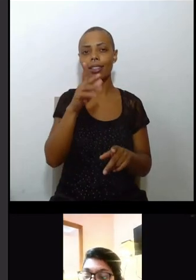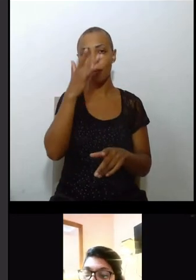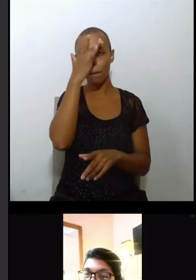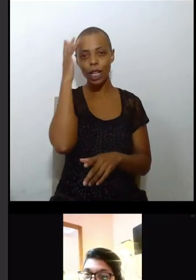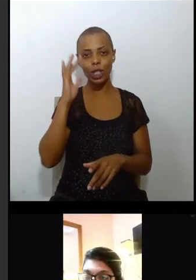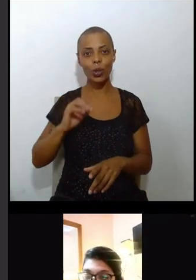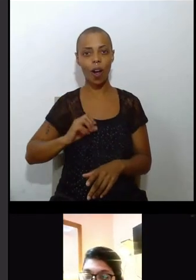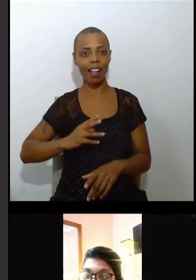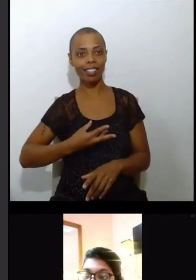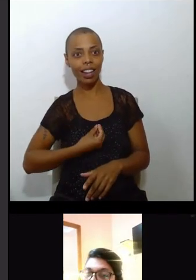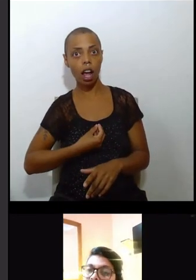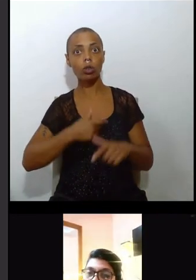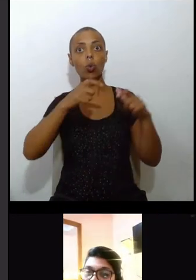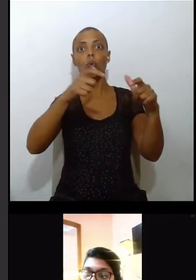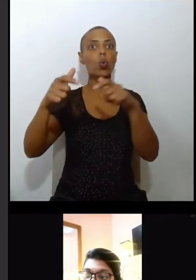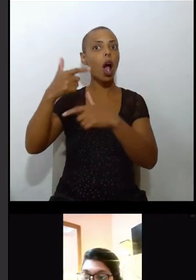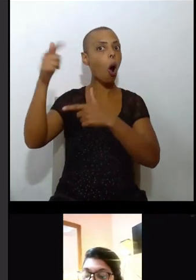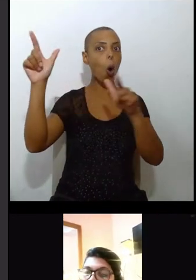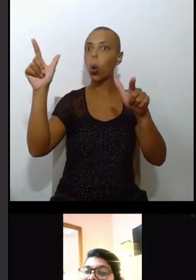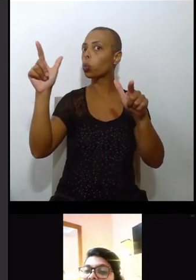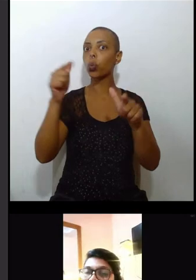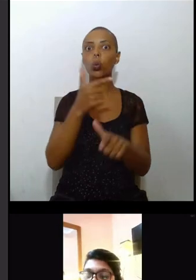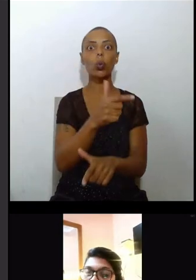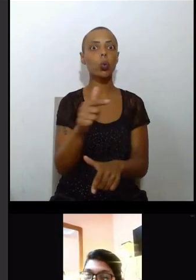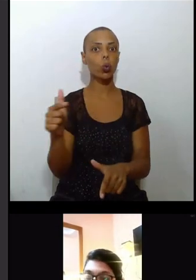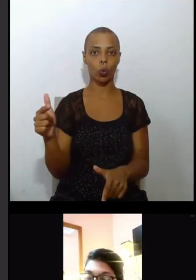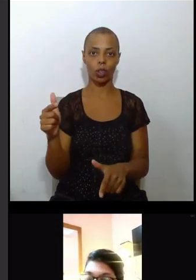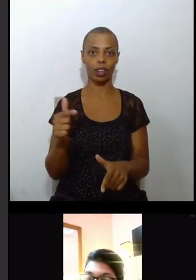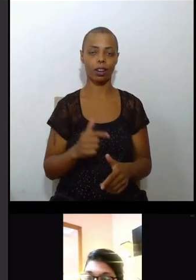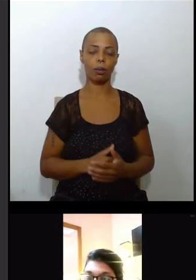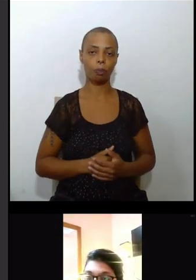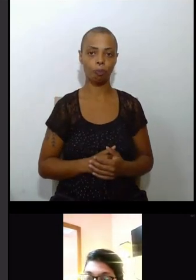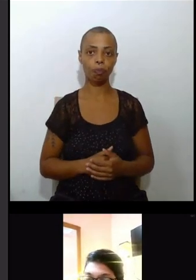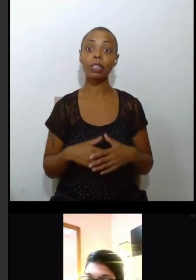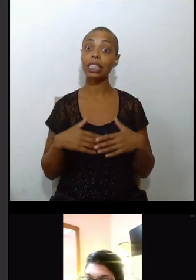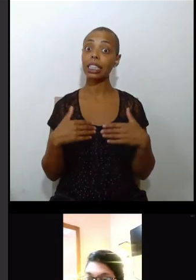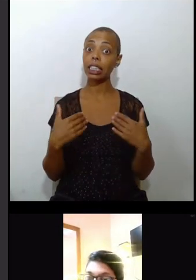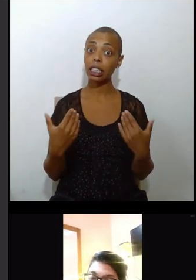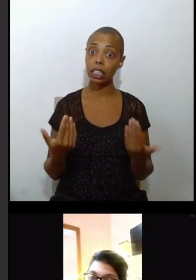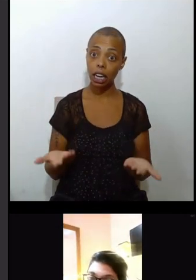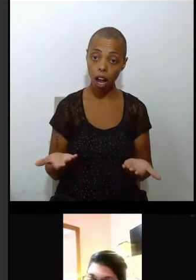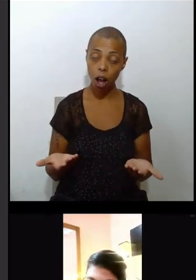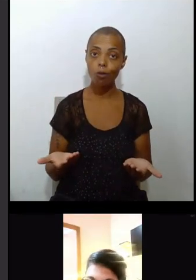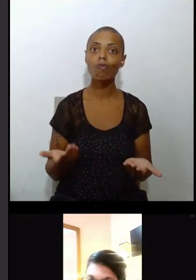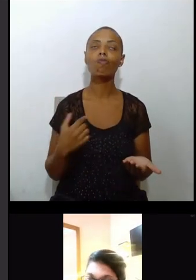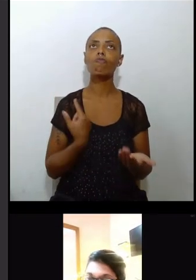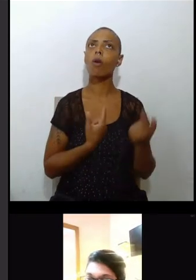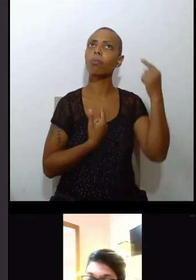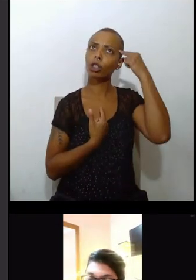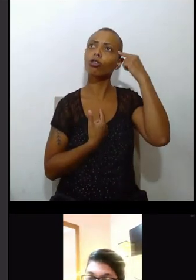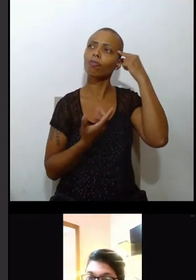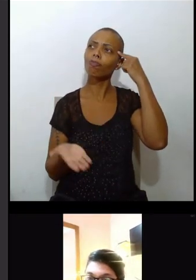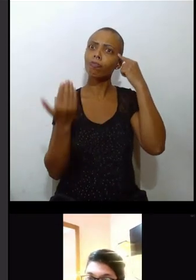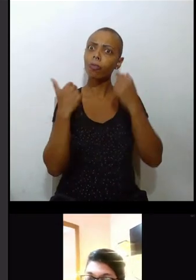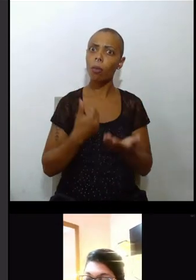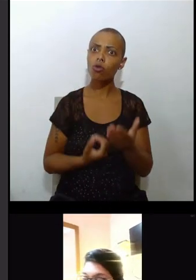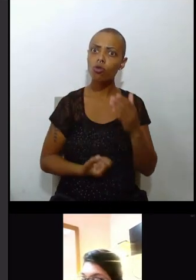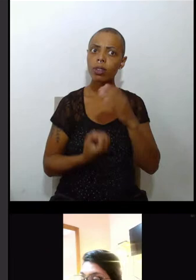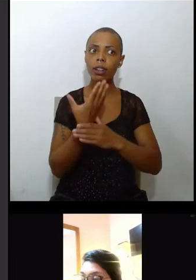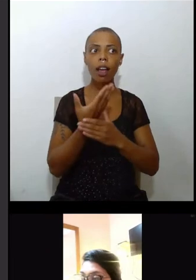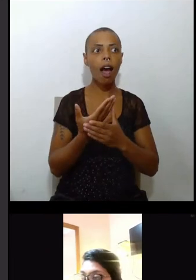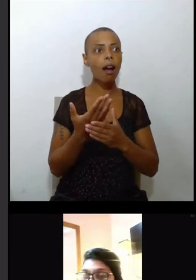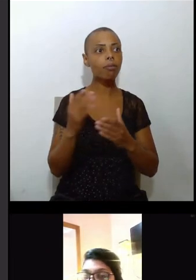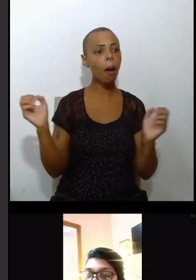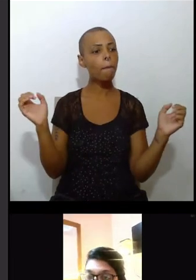triggered my thought of starting this as a collaboration with the Trans people and the friends that I made with the